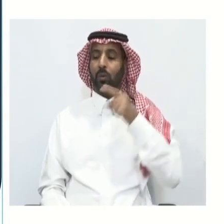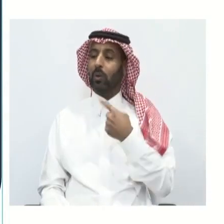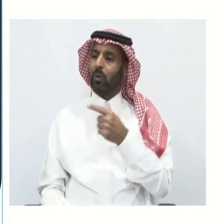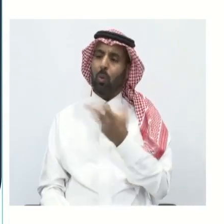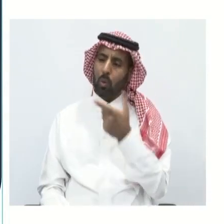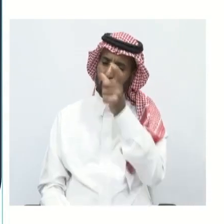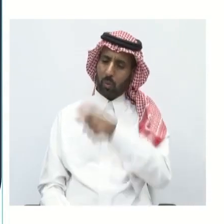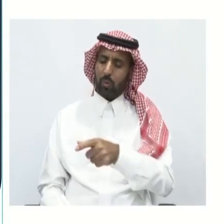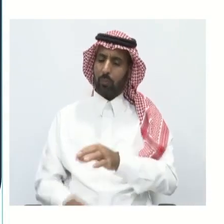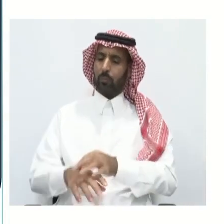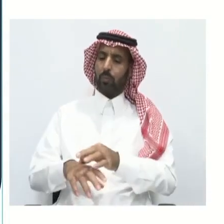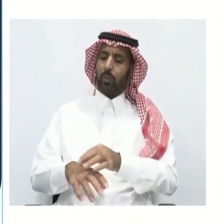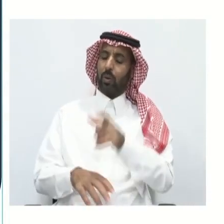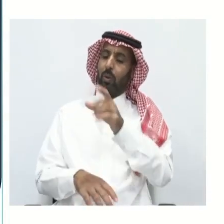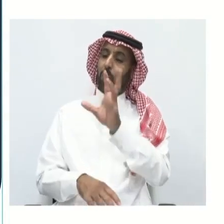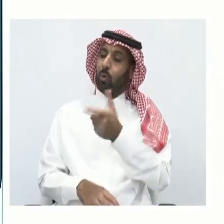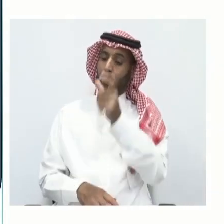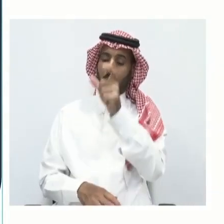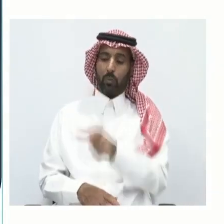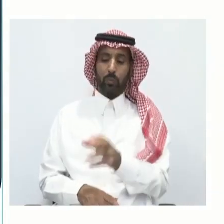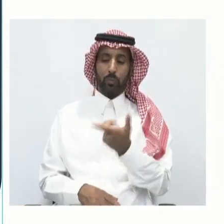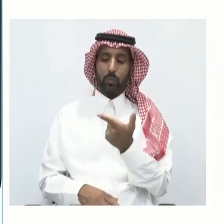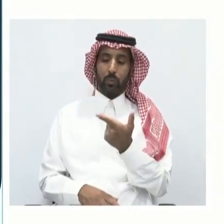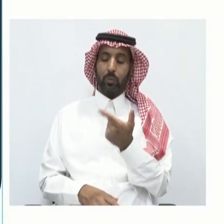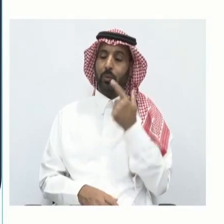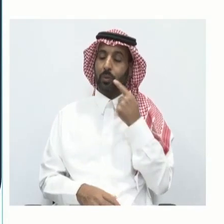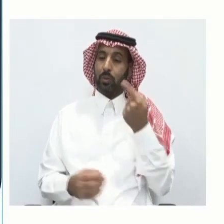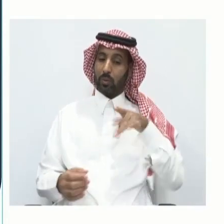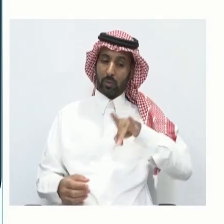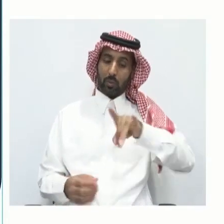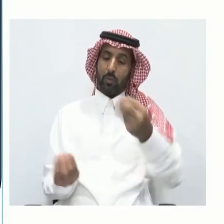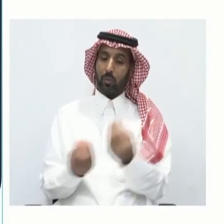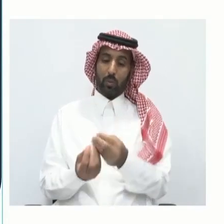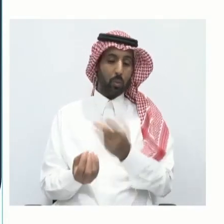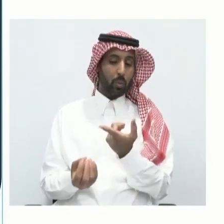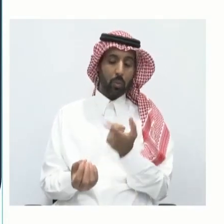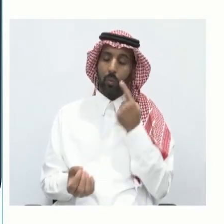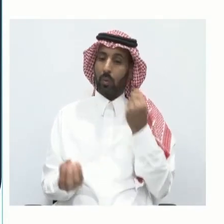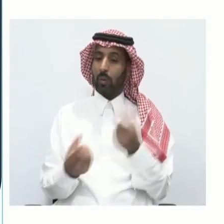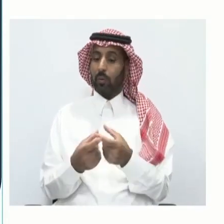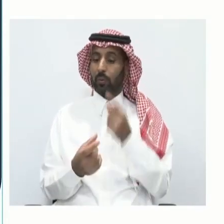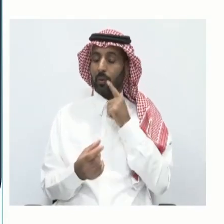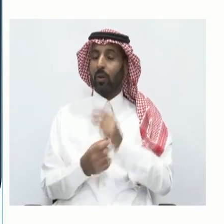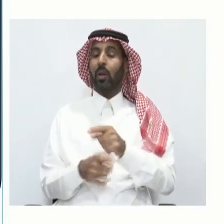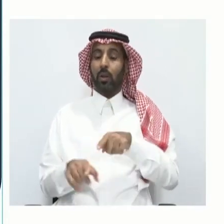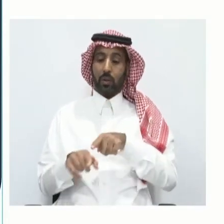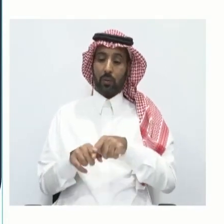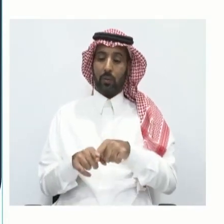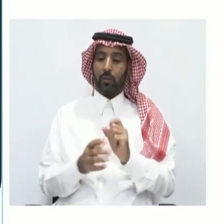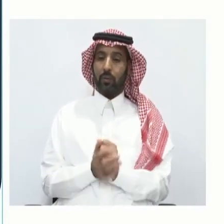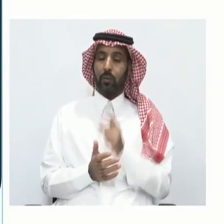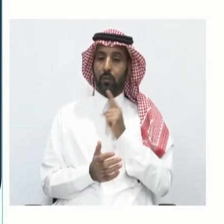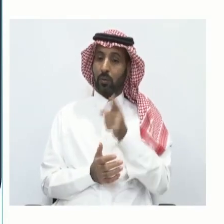to travel with them? They're going to travel with friends. So this is the answer here. You're asking for a